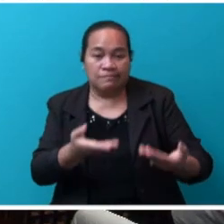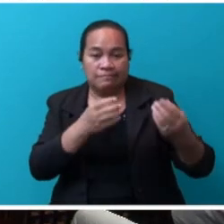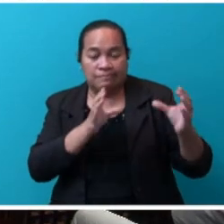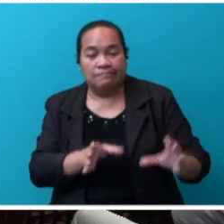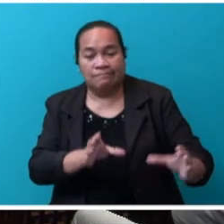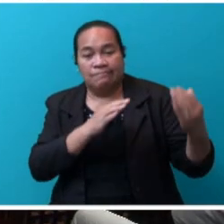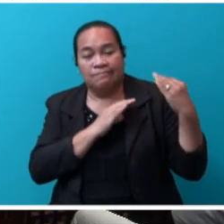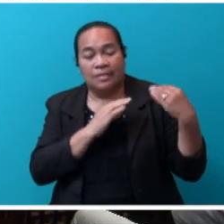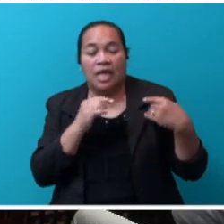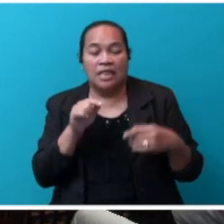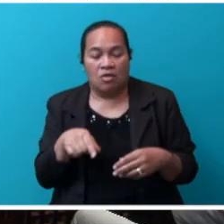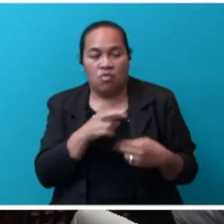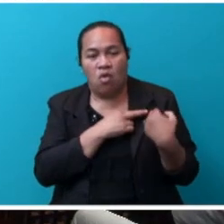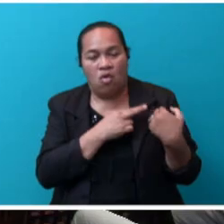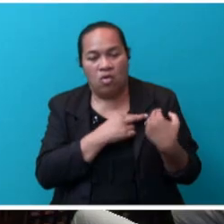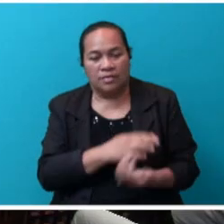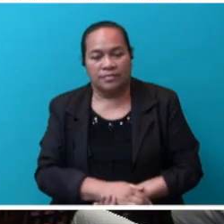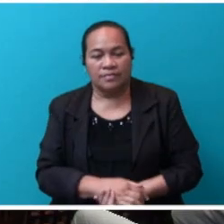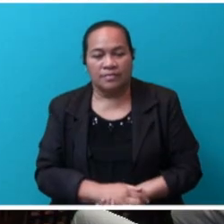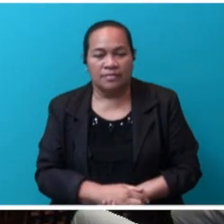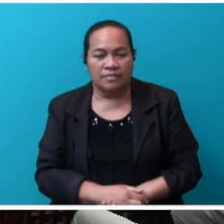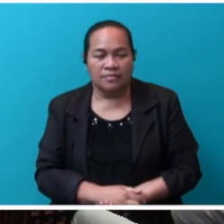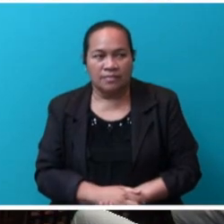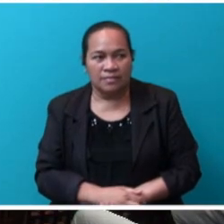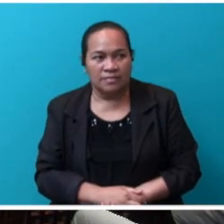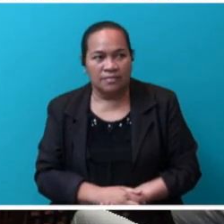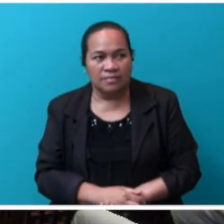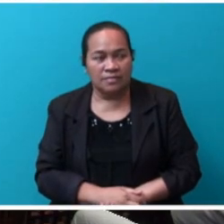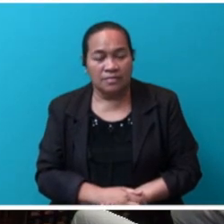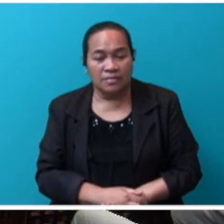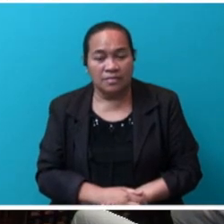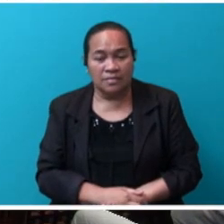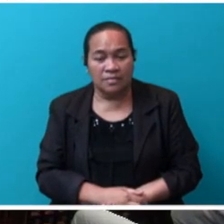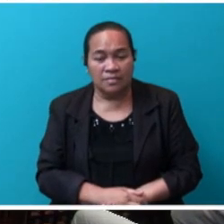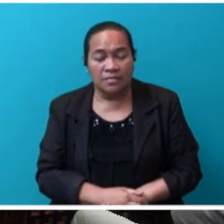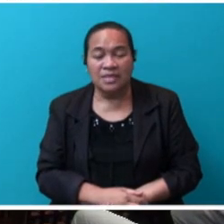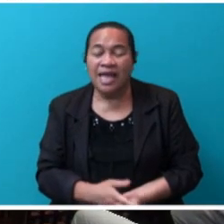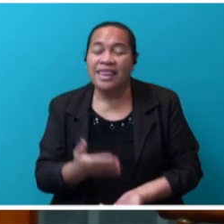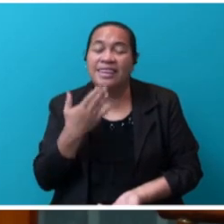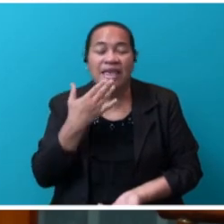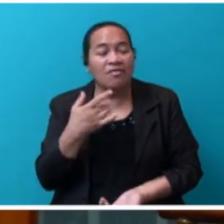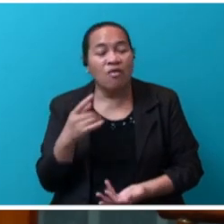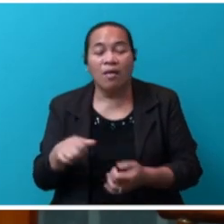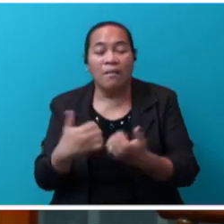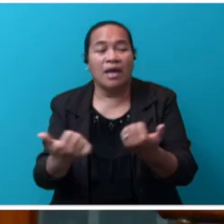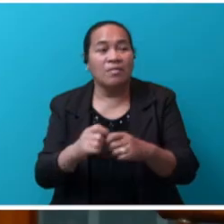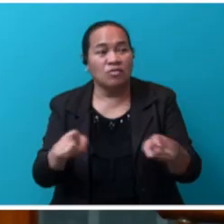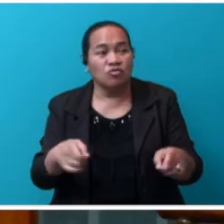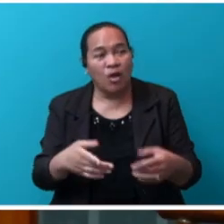I also wish to thank the congratulatory messages that came